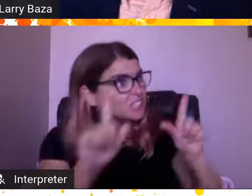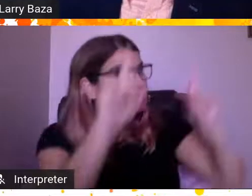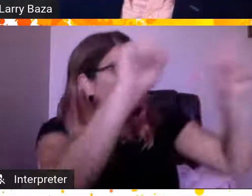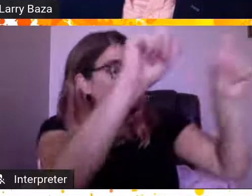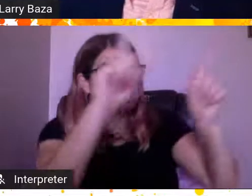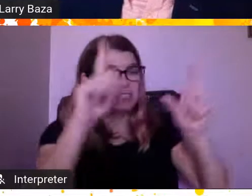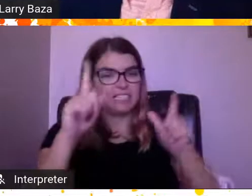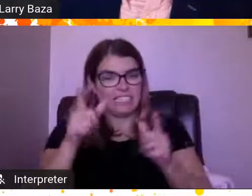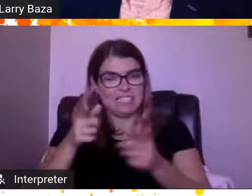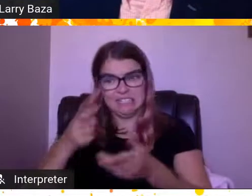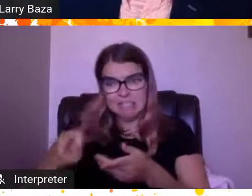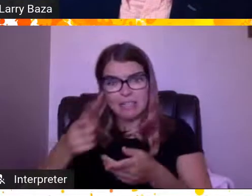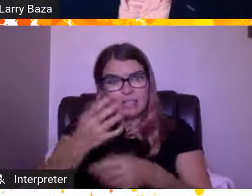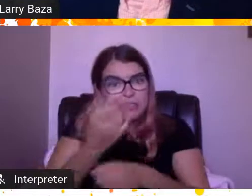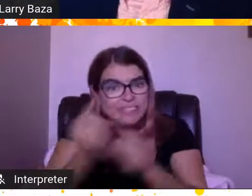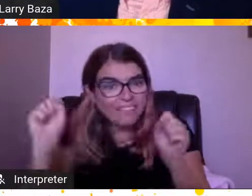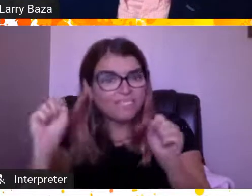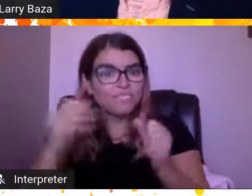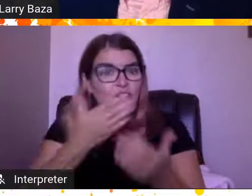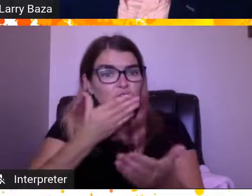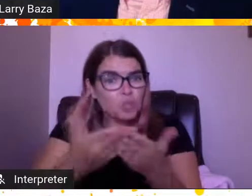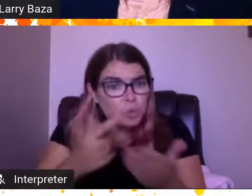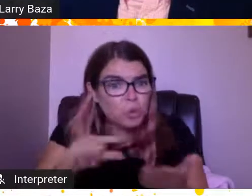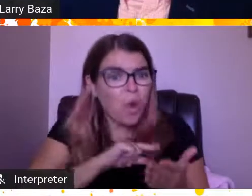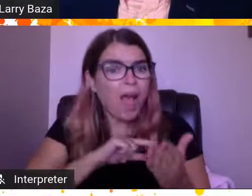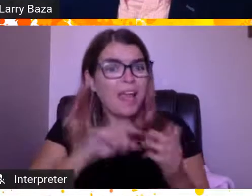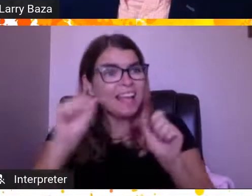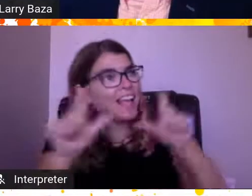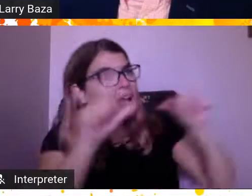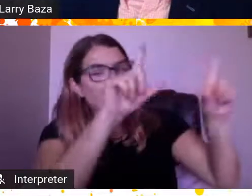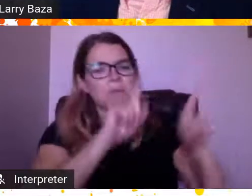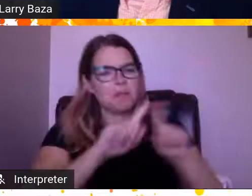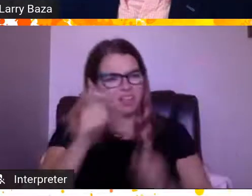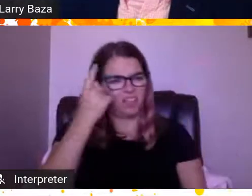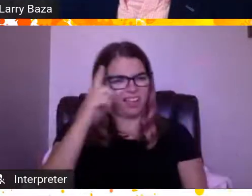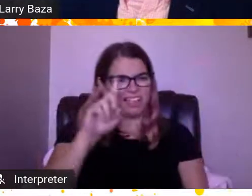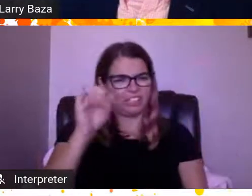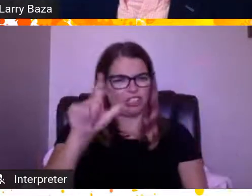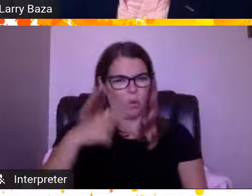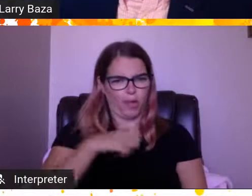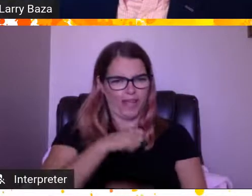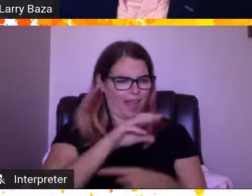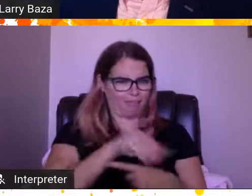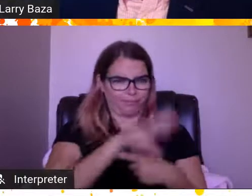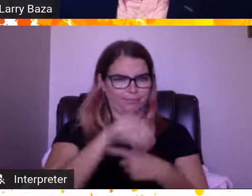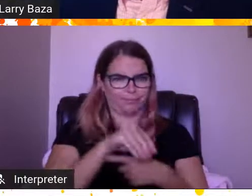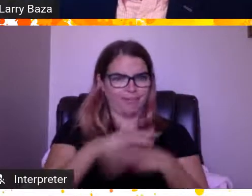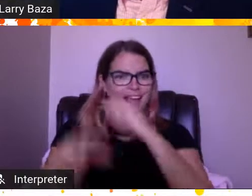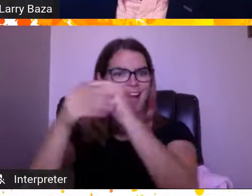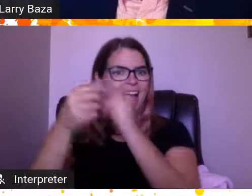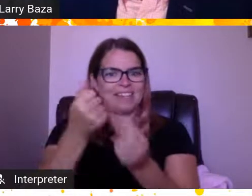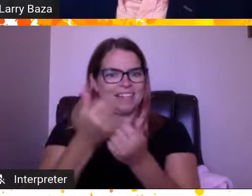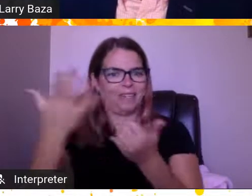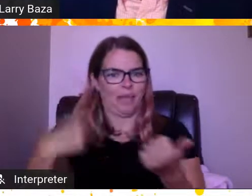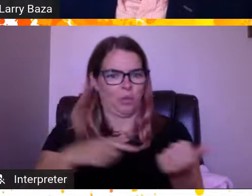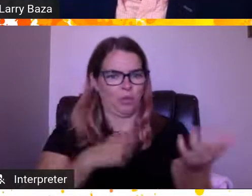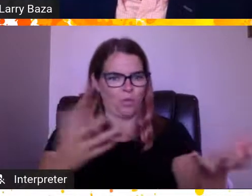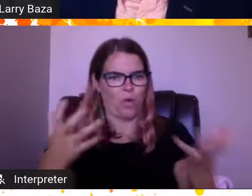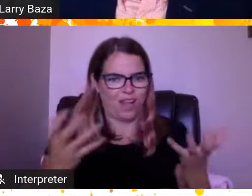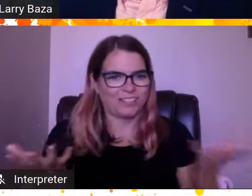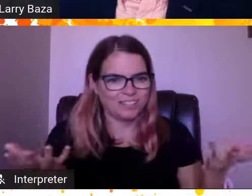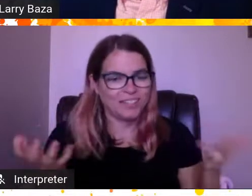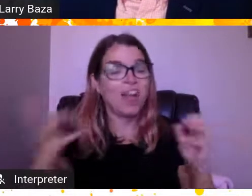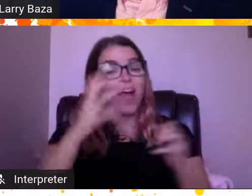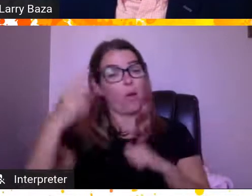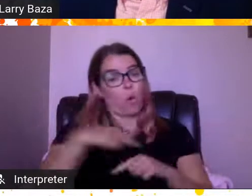that amount of time. So because this was all digital, we could add whatever we want. And like I said before, we can continue to add